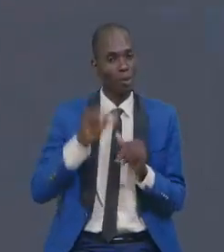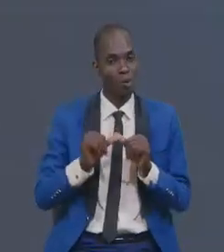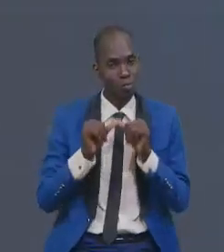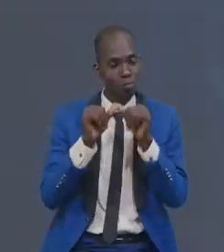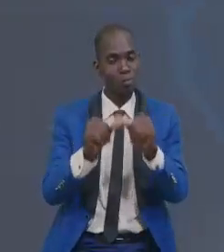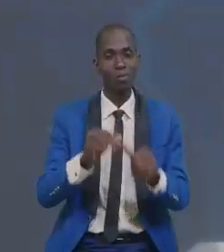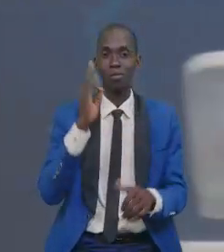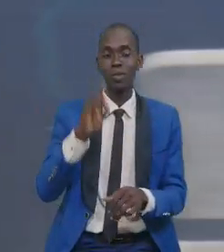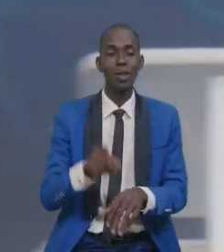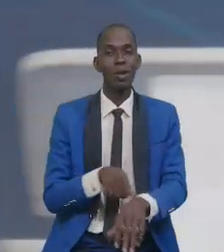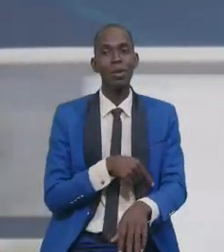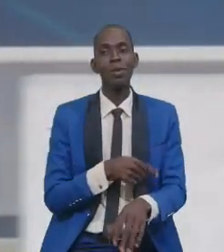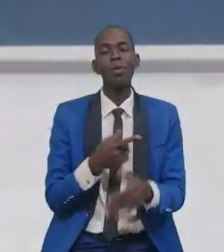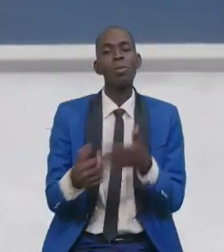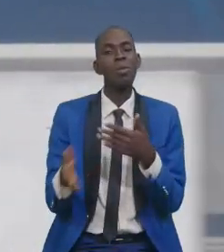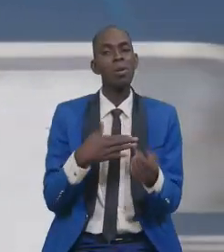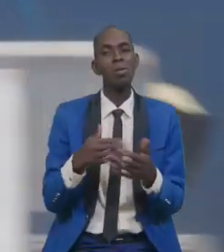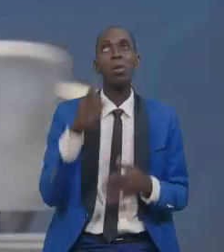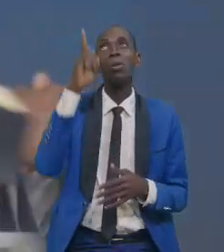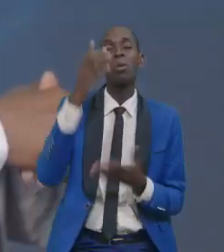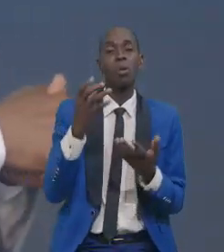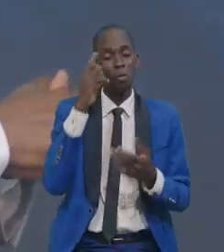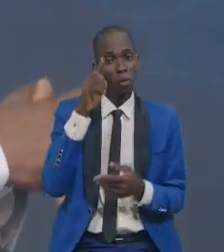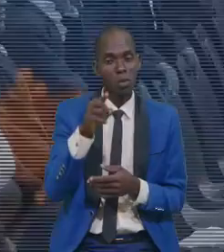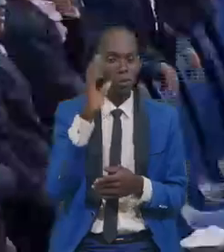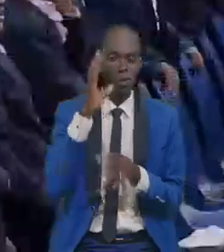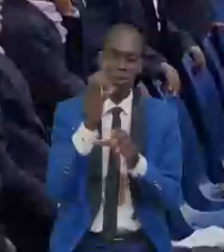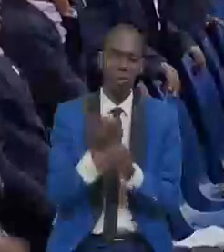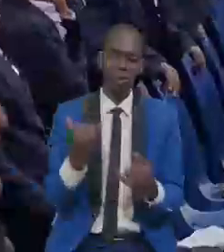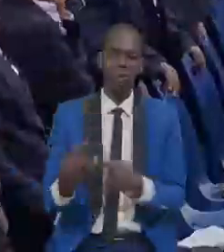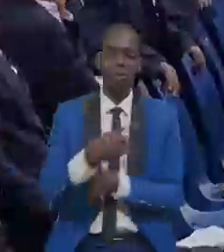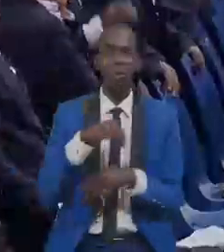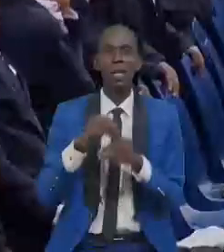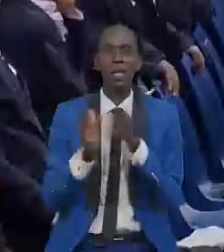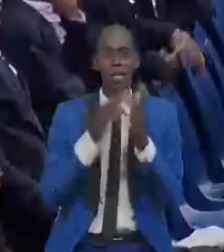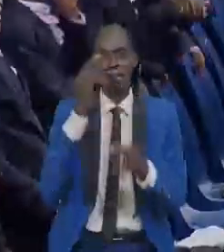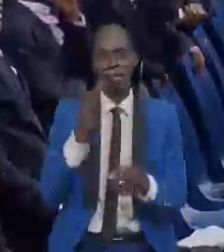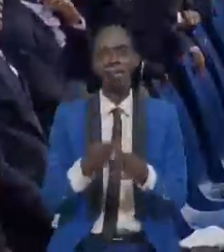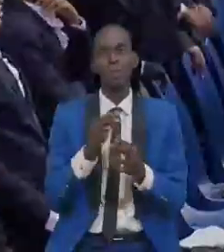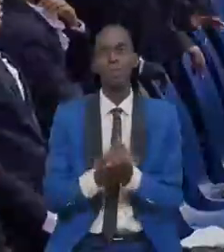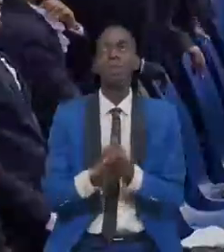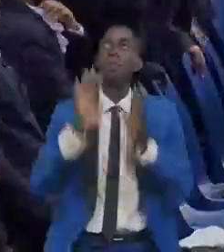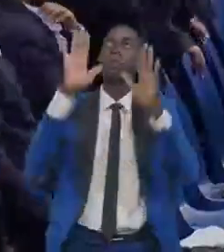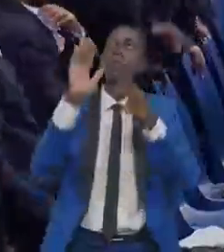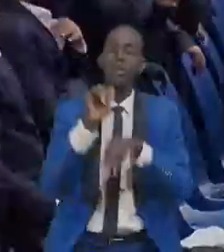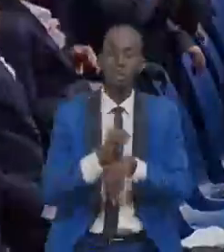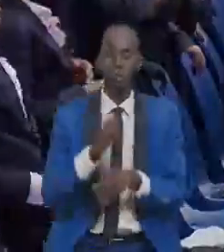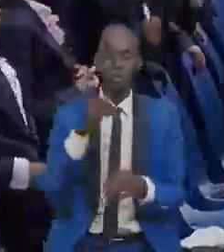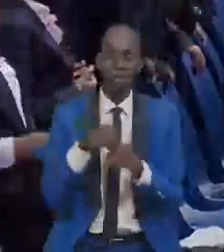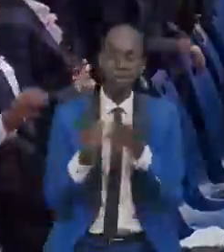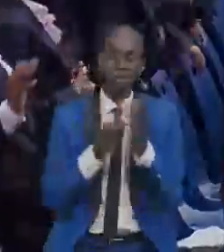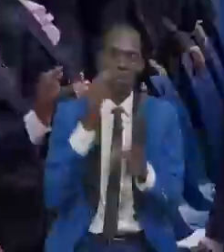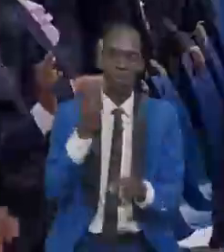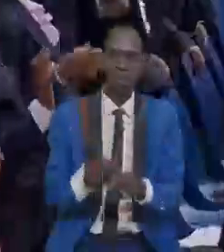Whatever God's want for you, you will get today in Jesus' name. Miracle,